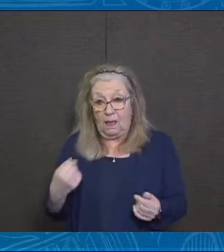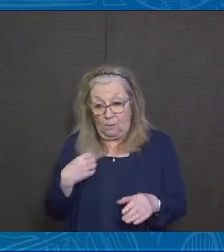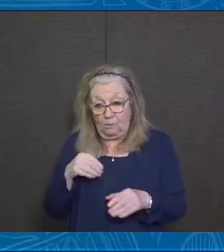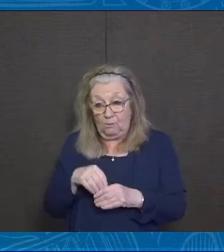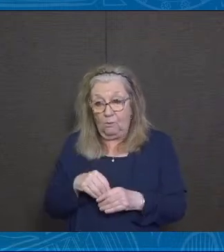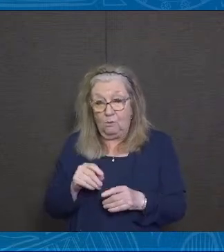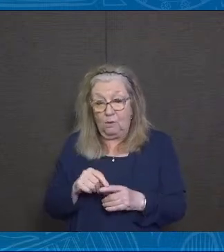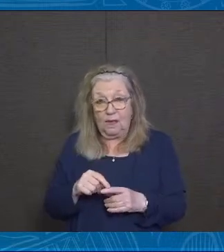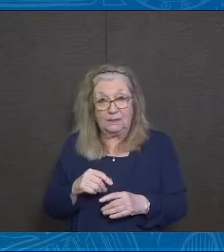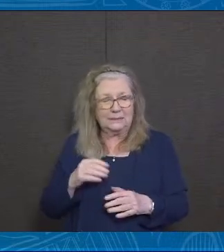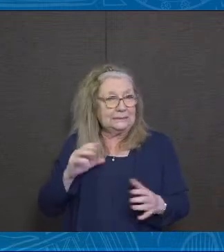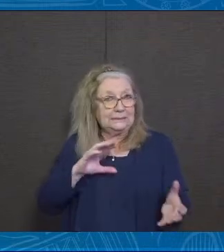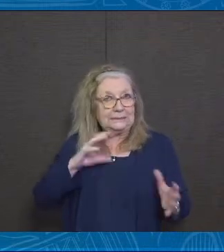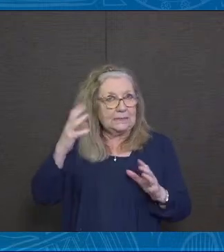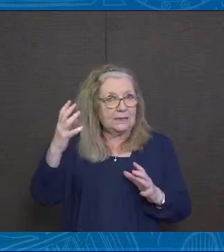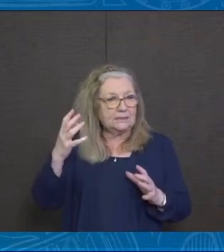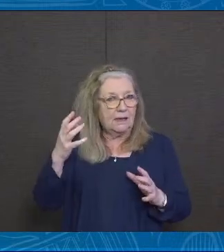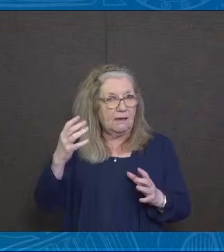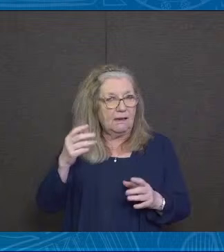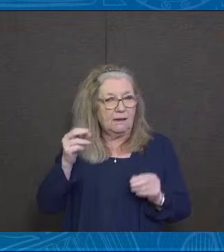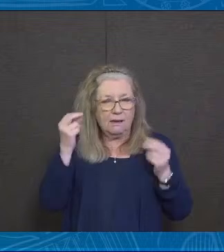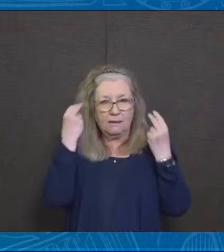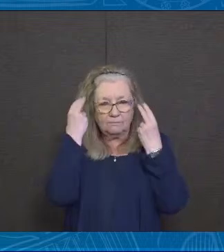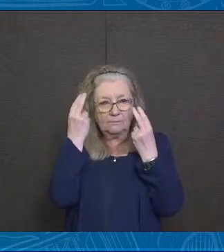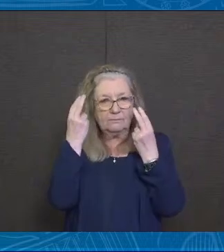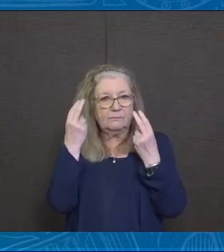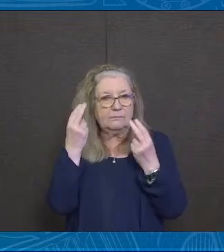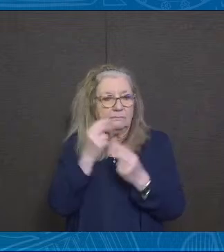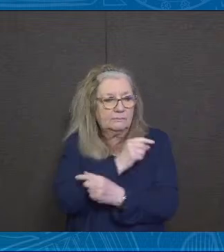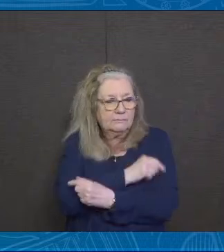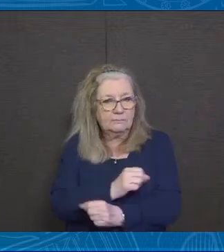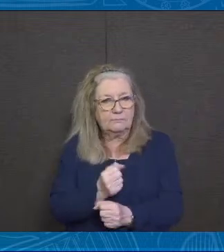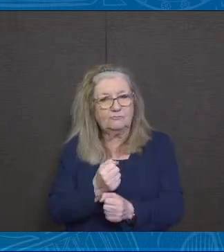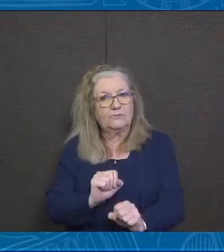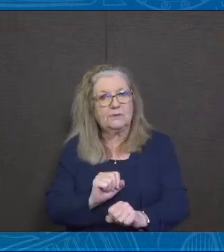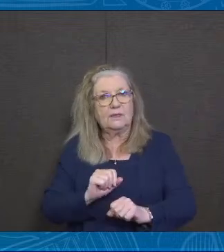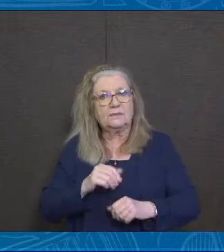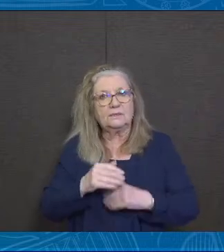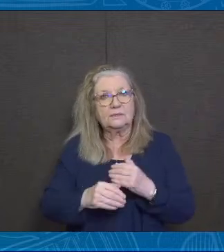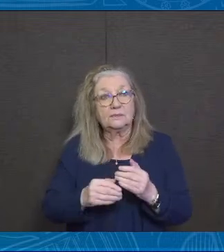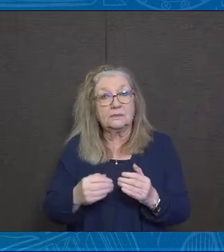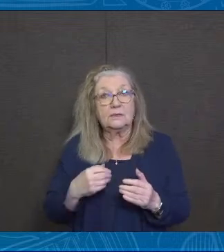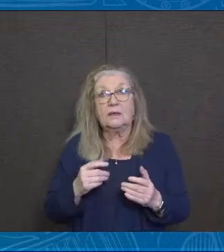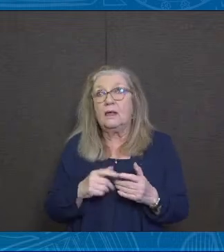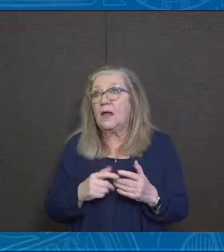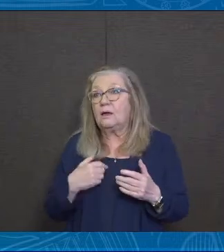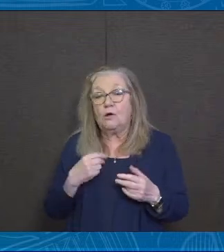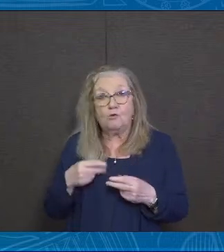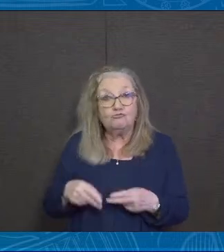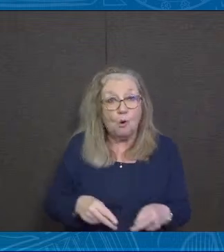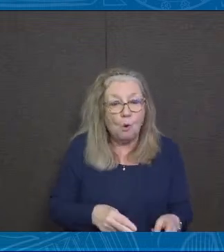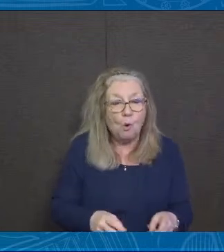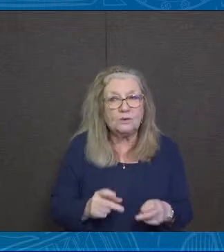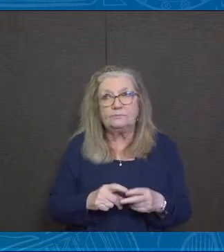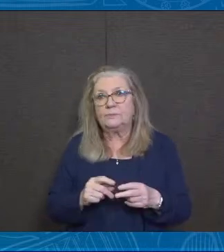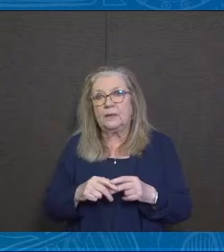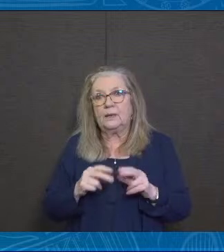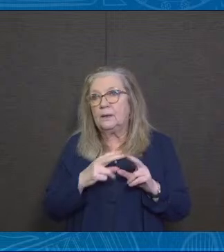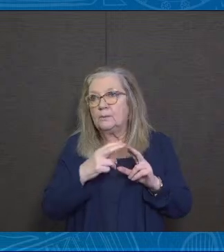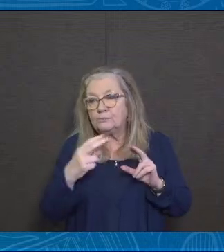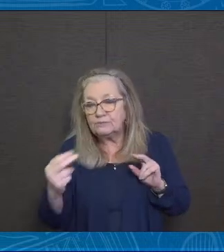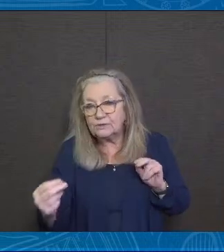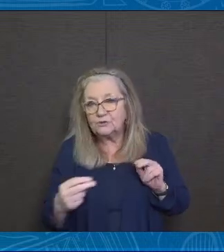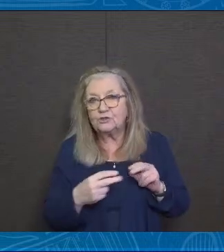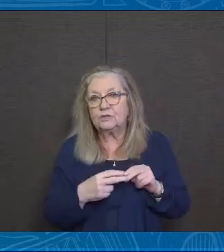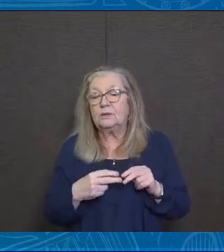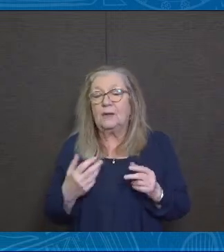For example, we are including climate resilience design in our roads and bridges projects, even though it is expensive,